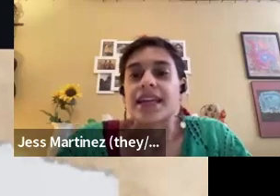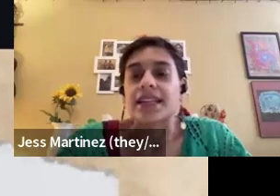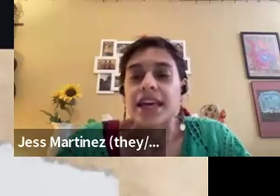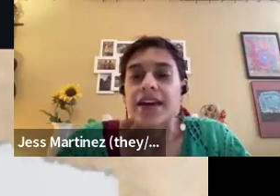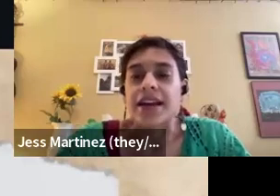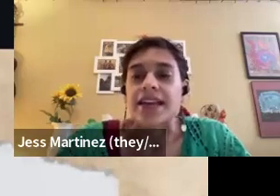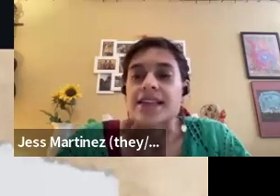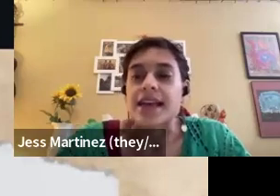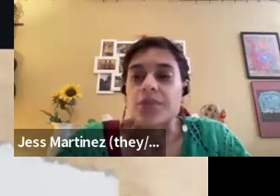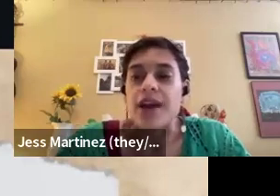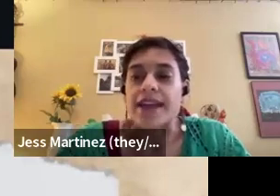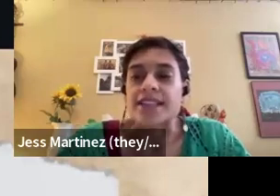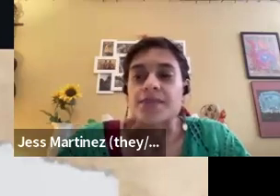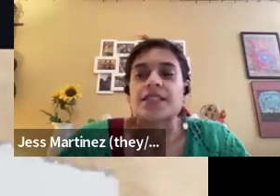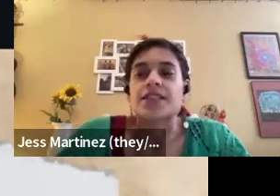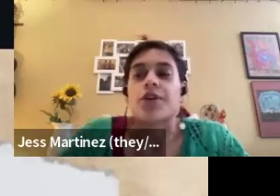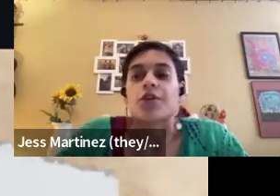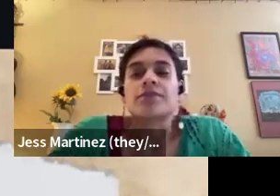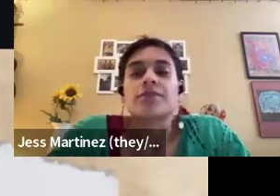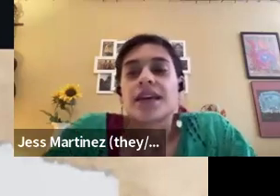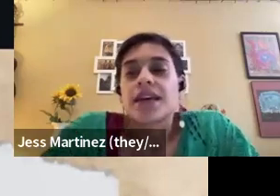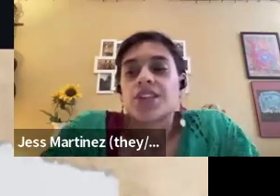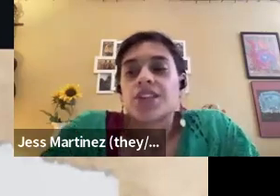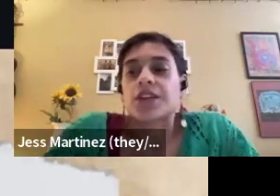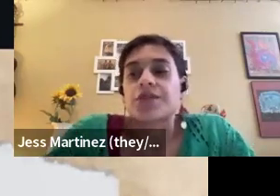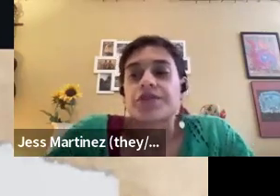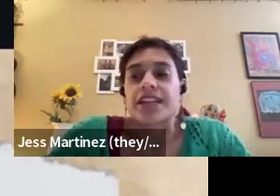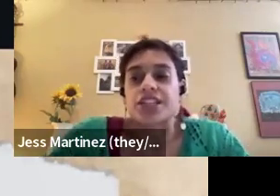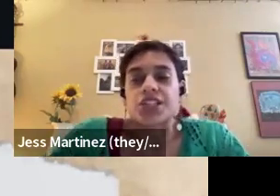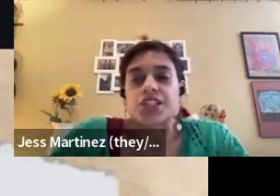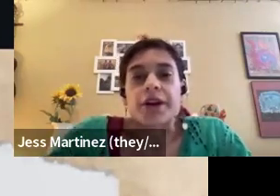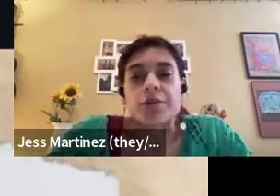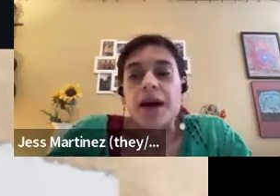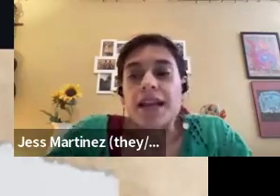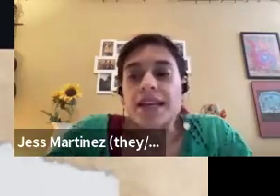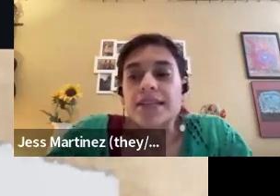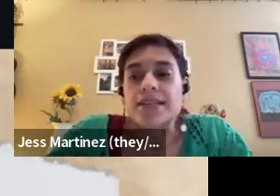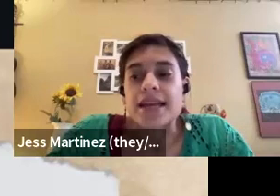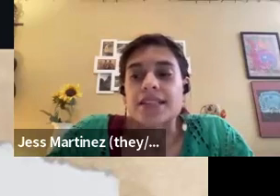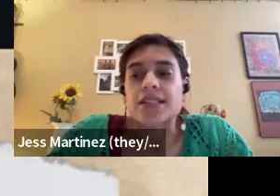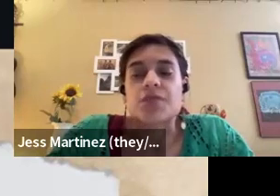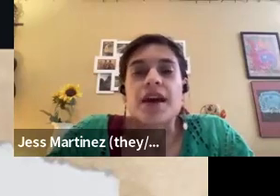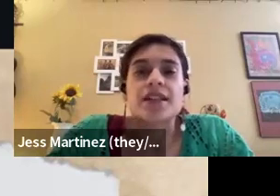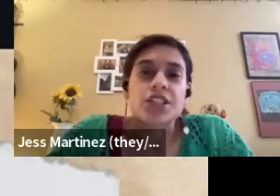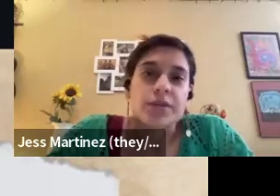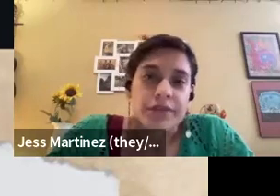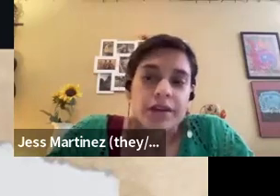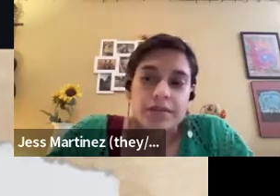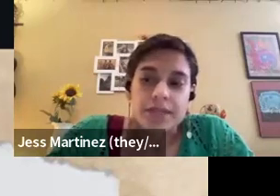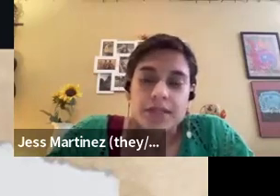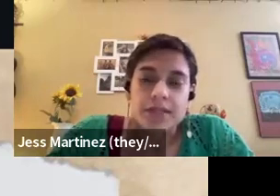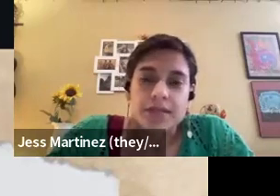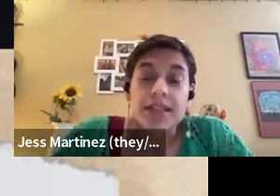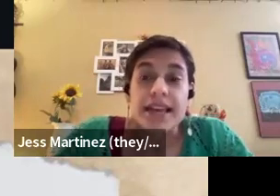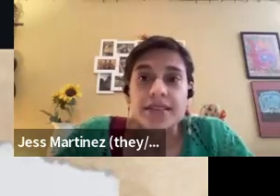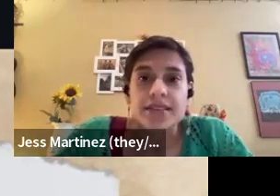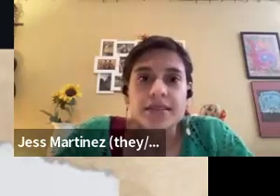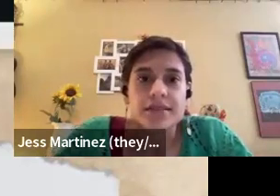And Eli Clare in Exile and Pride speaks of home to include relations to our own bodies and the beyond human